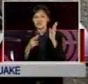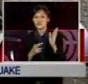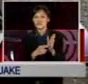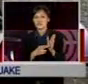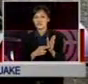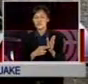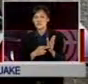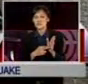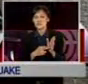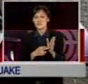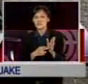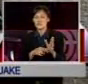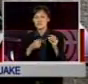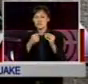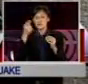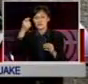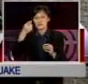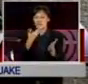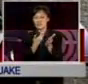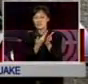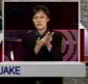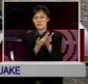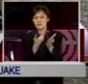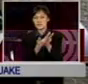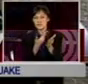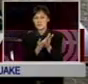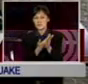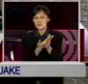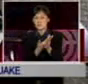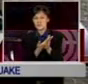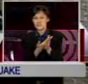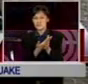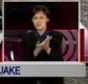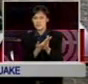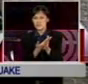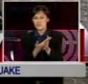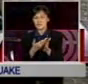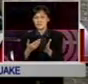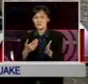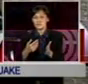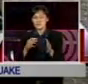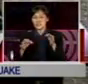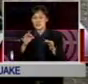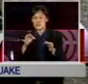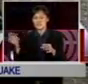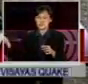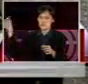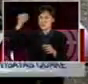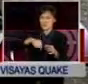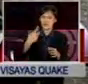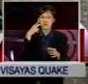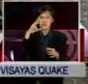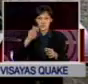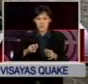Now, insofar as testimonial evidence is concerned, the offer is made the moment the witness is called to the stand. She is now